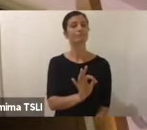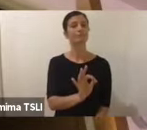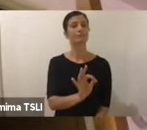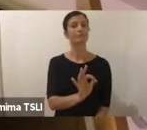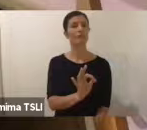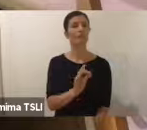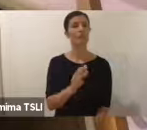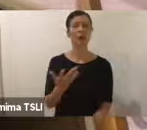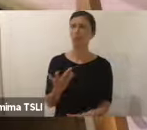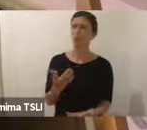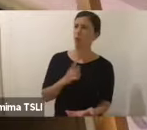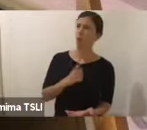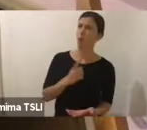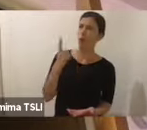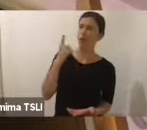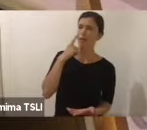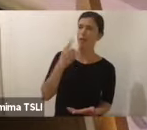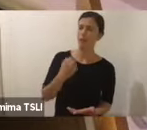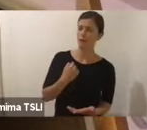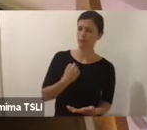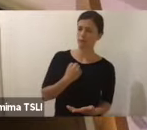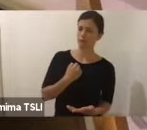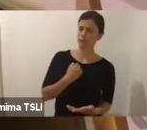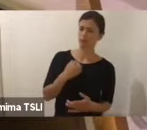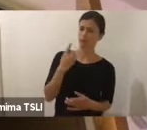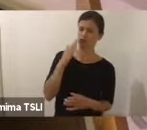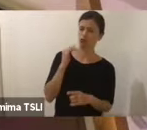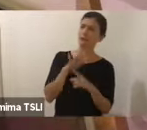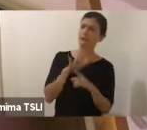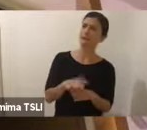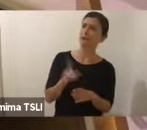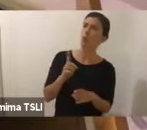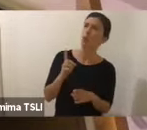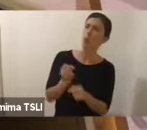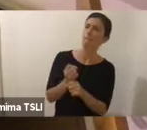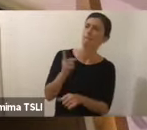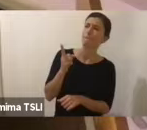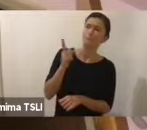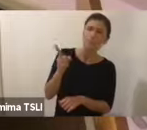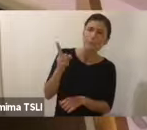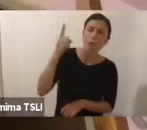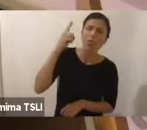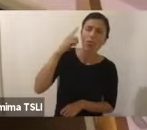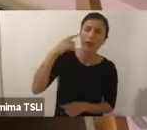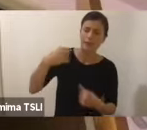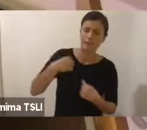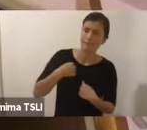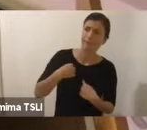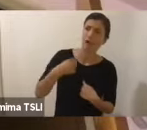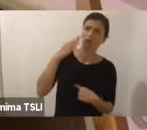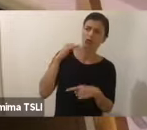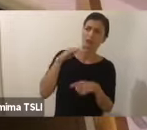would they think i'm a racist i might even ask them you know what makes you think i'm a racist what have i said or done that that looks racist to you so